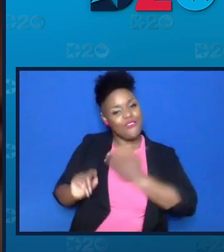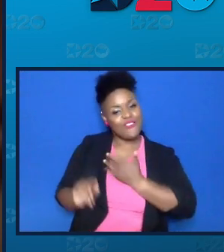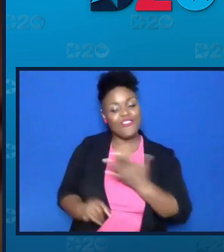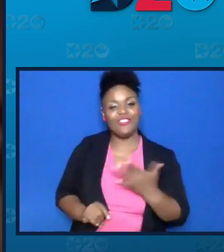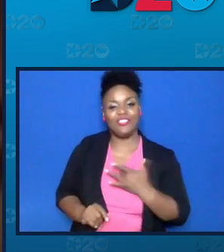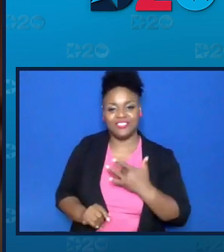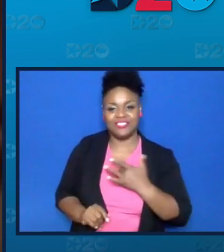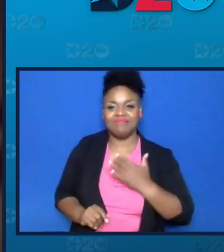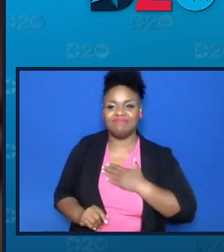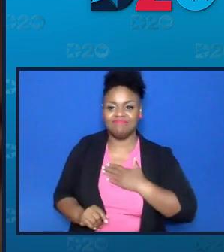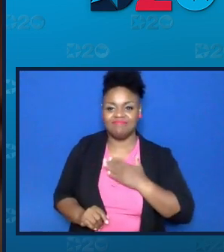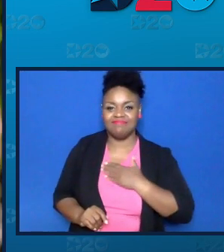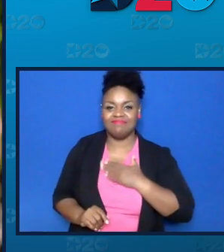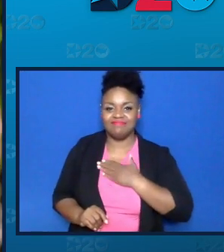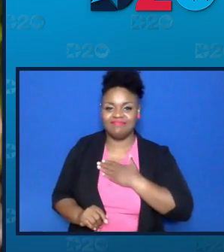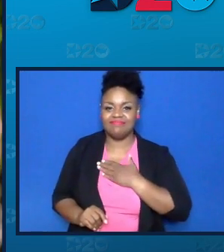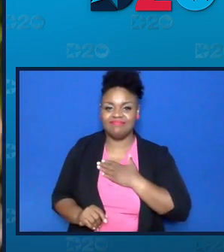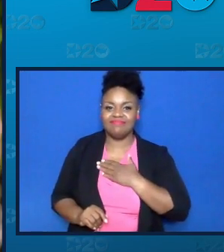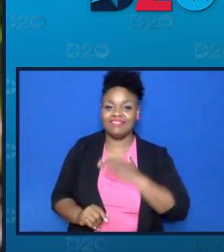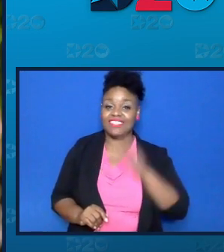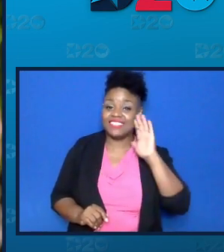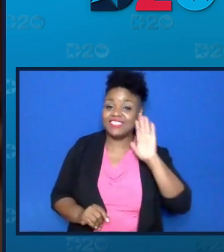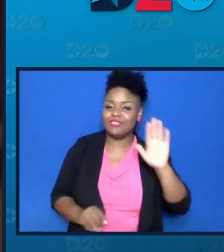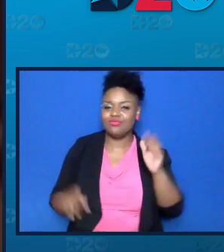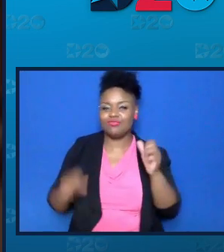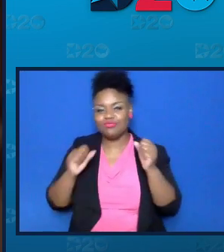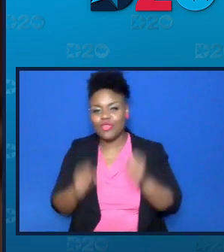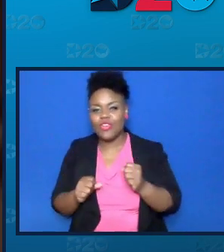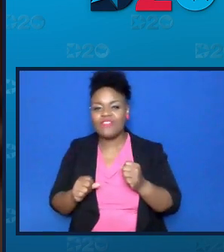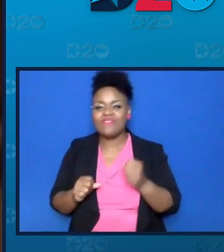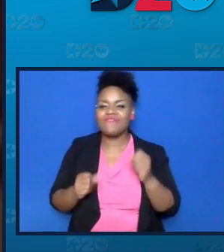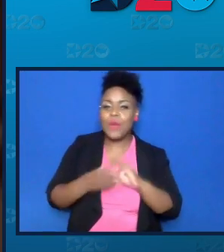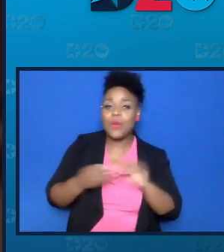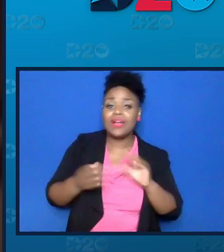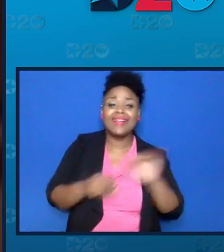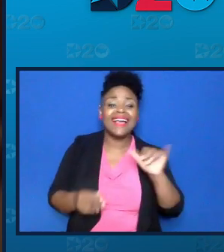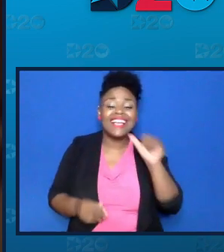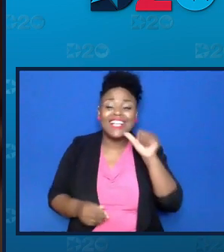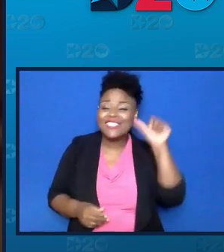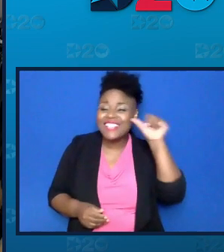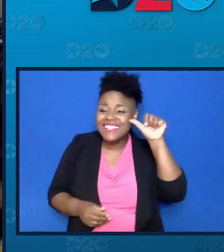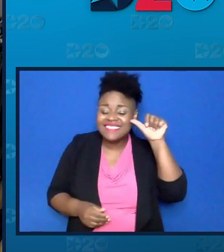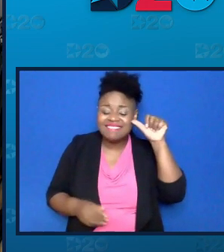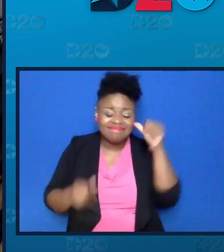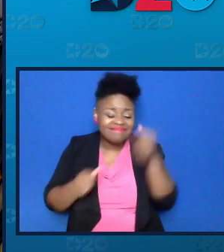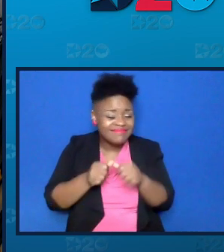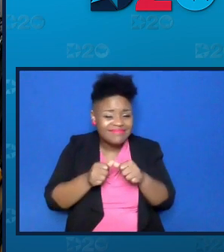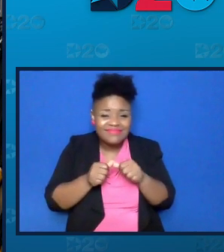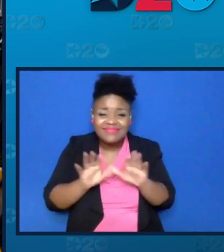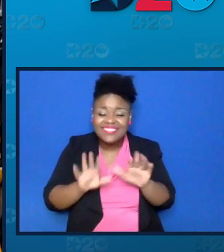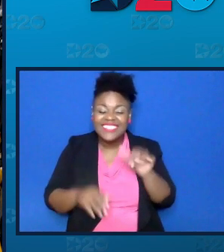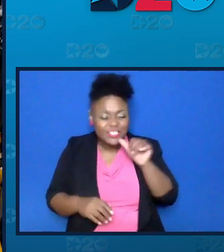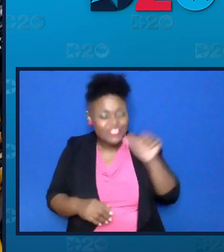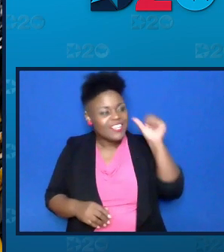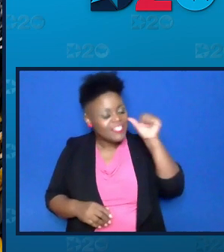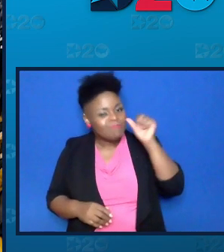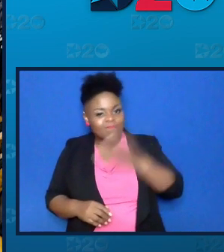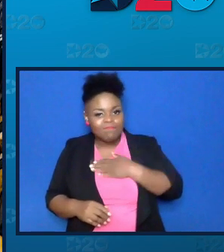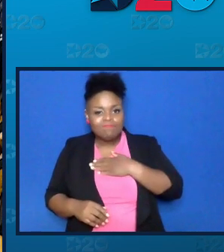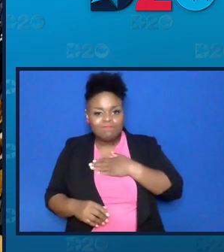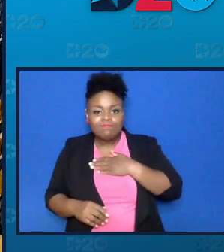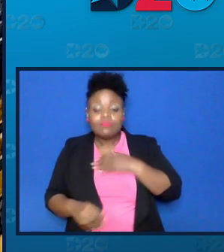hear his strong voice. Just like it was yesterday. Just like it was yesterday. In 2008